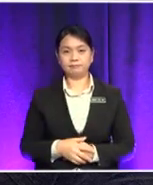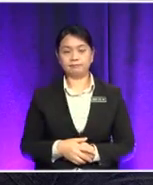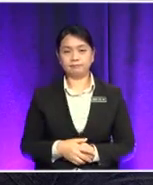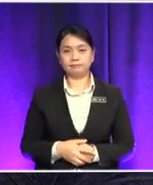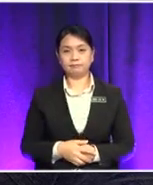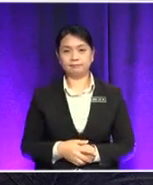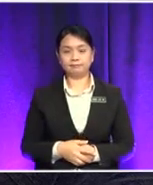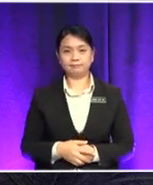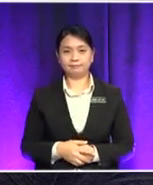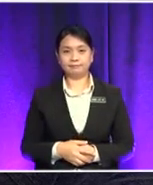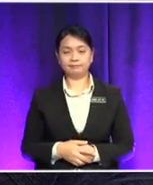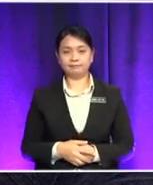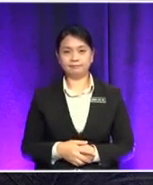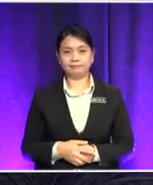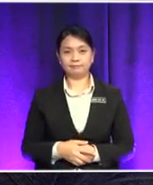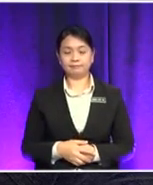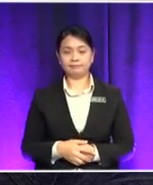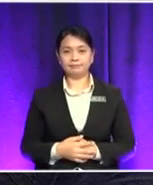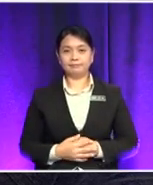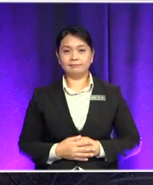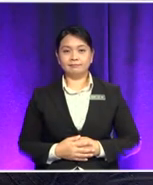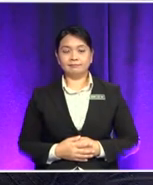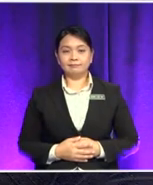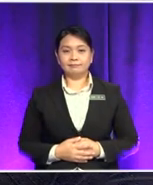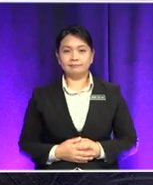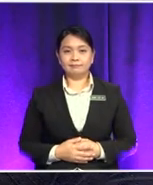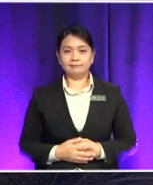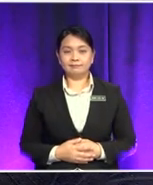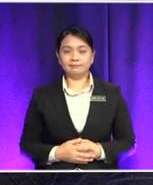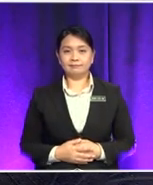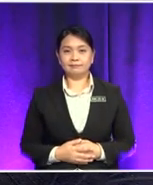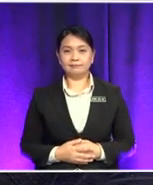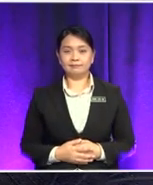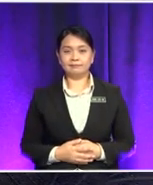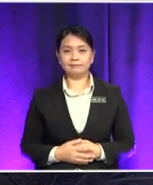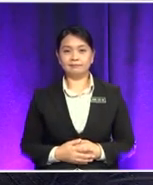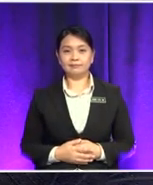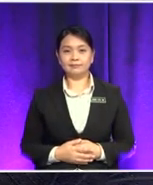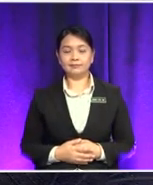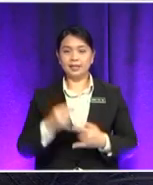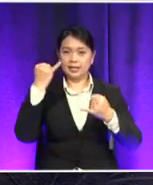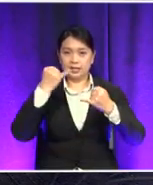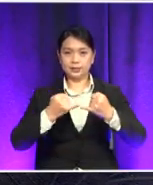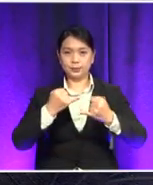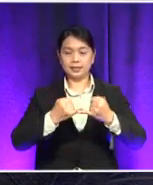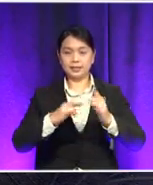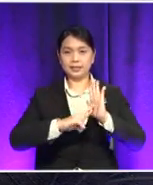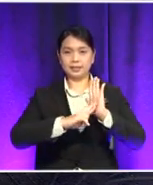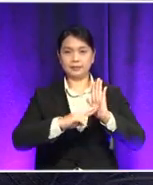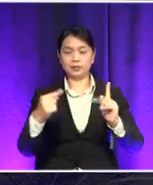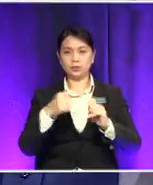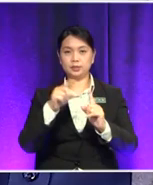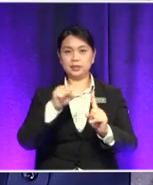paste Hanif, it you... now? Yeah. Okay, so this one goes here. Okay, thank you, Hanif. Right. And the last one refers to